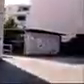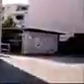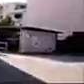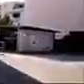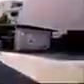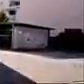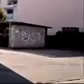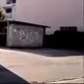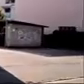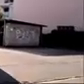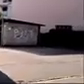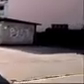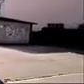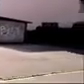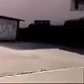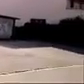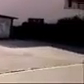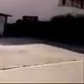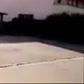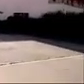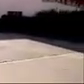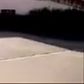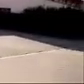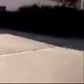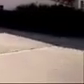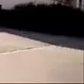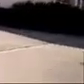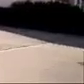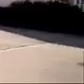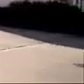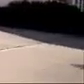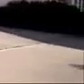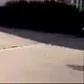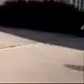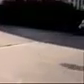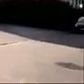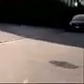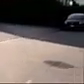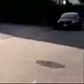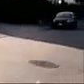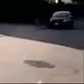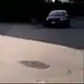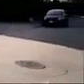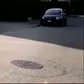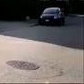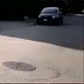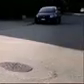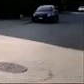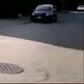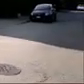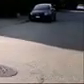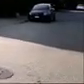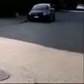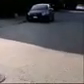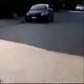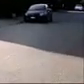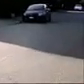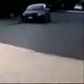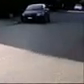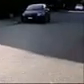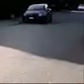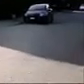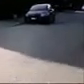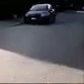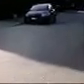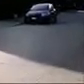leadership of an African man keep going keep going keep going keep going keep going and then you see all the way stretch and all this place